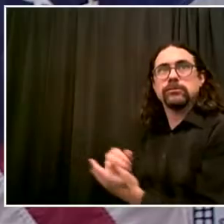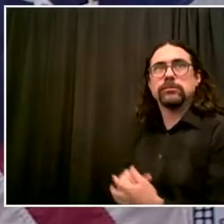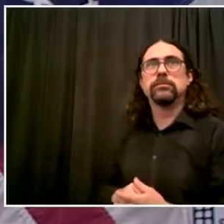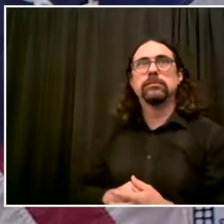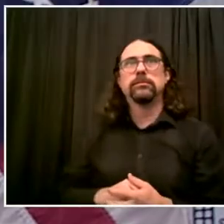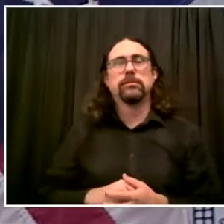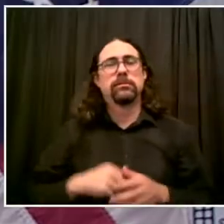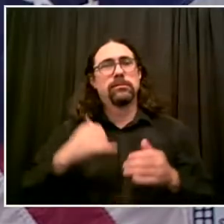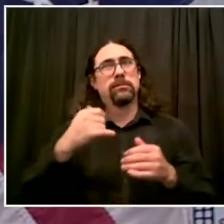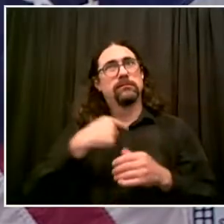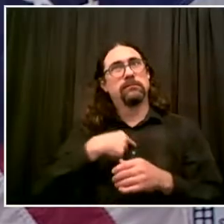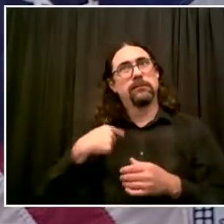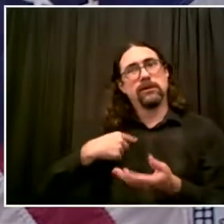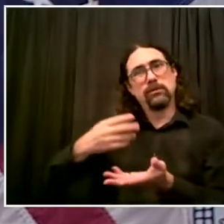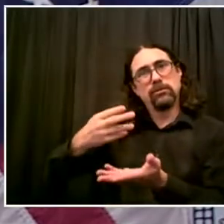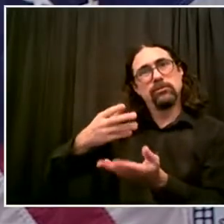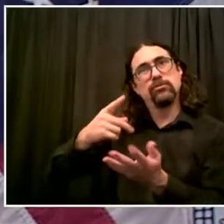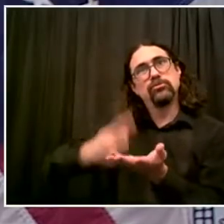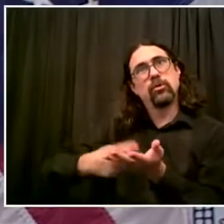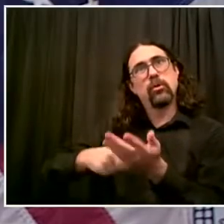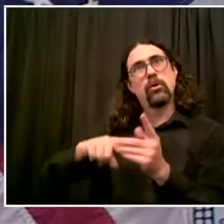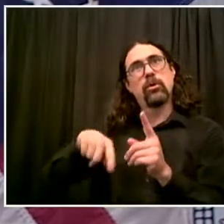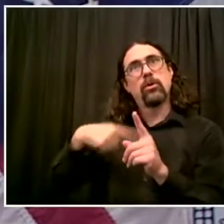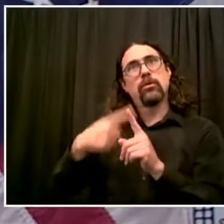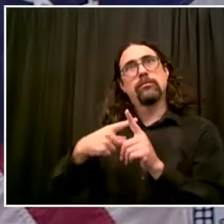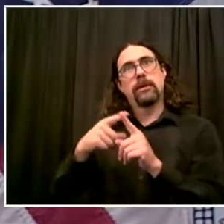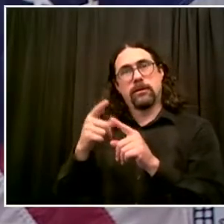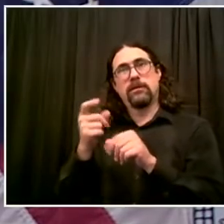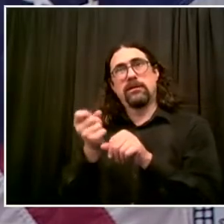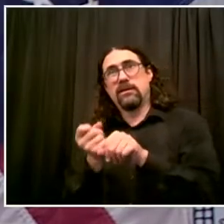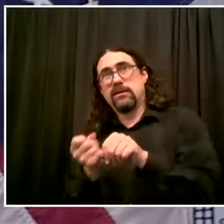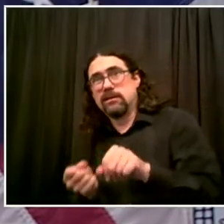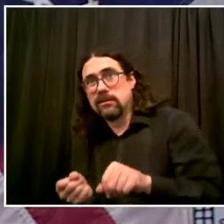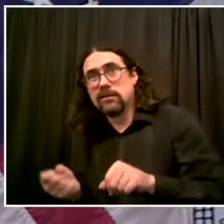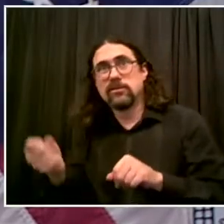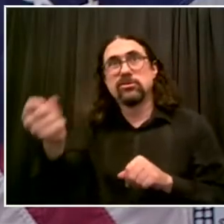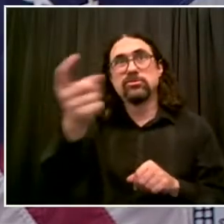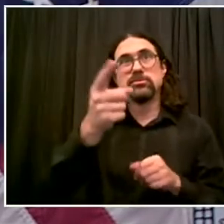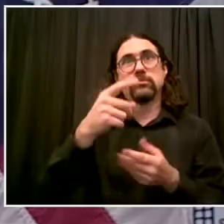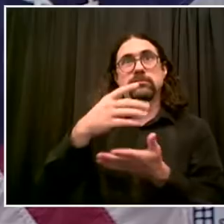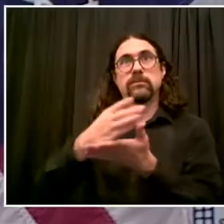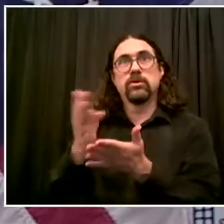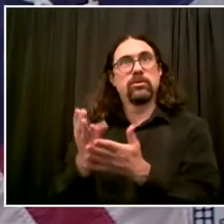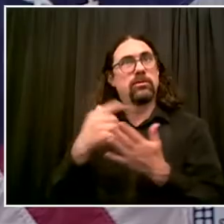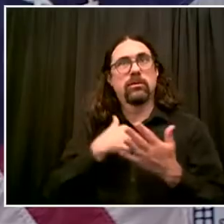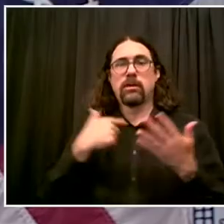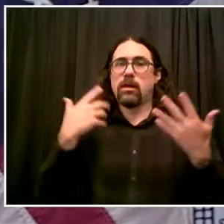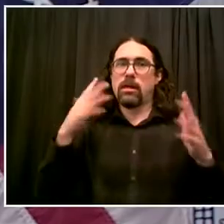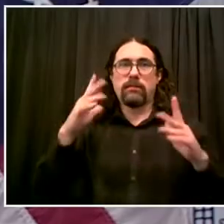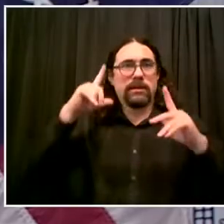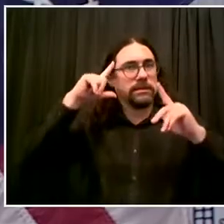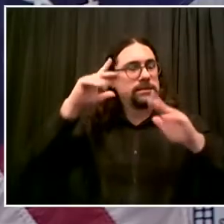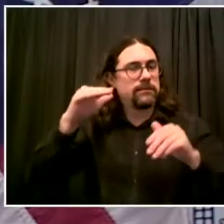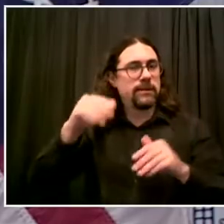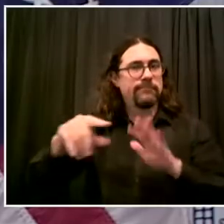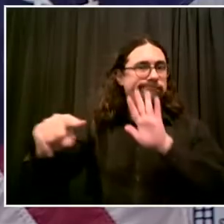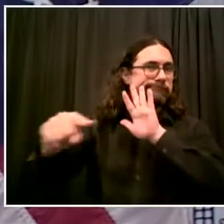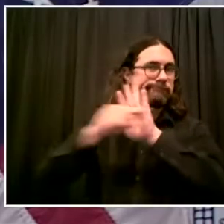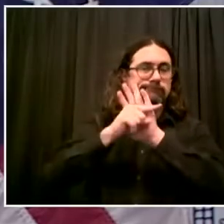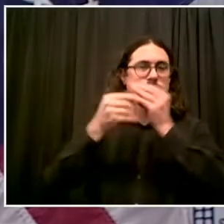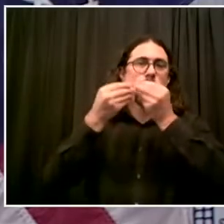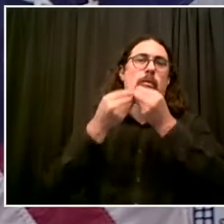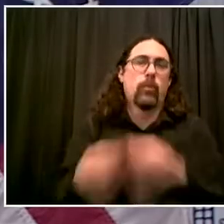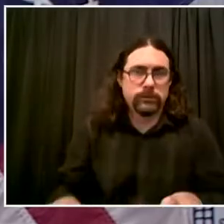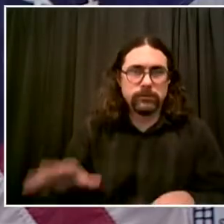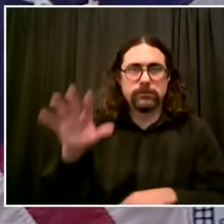play anymore. So this is a really sober situation, and it's time for everyone to sort of look it in the eye. The $1 billion we would need